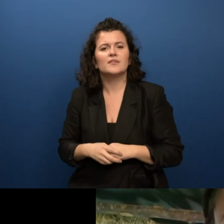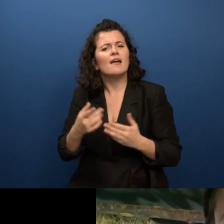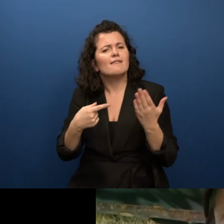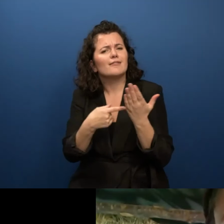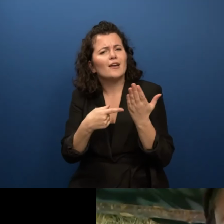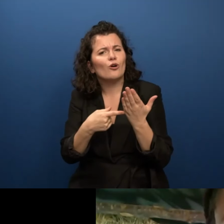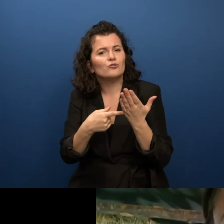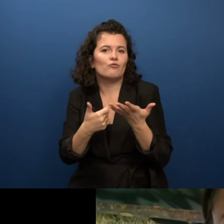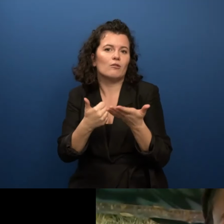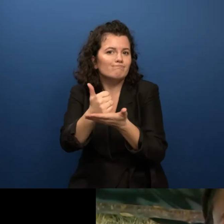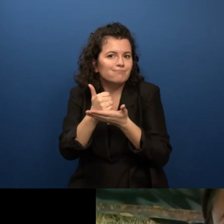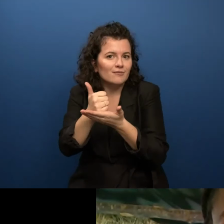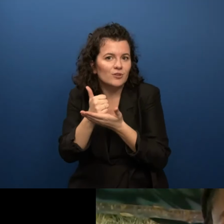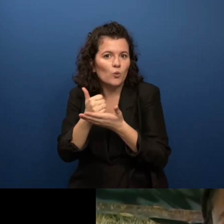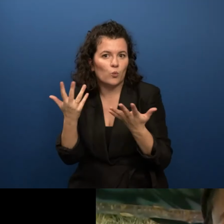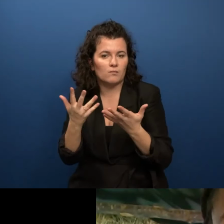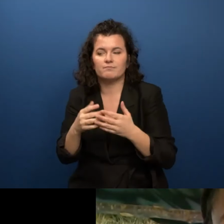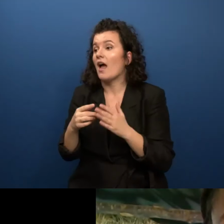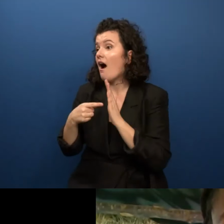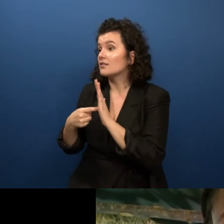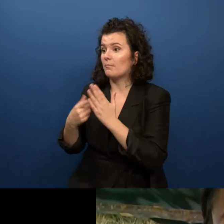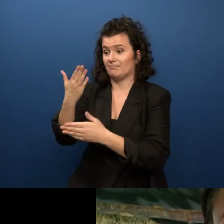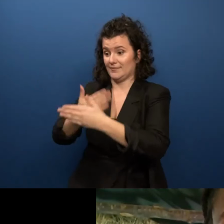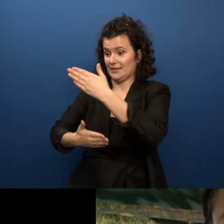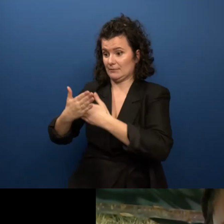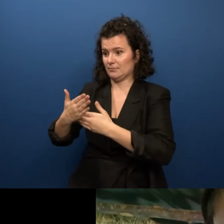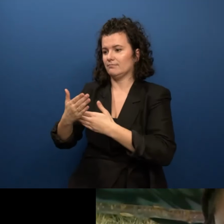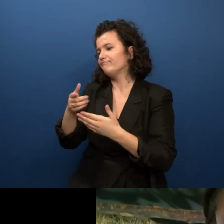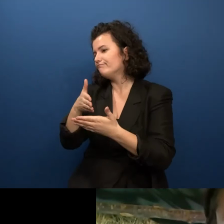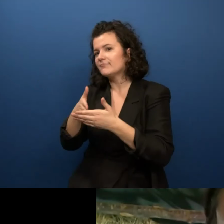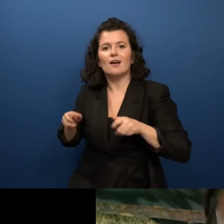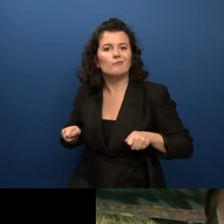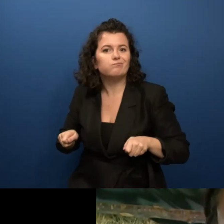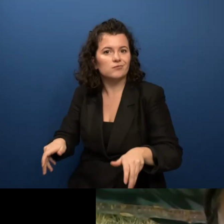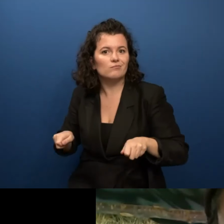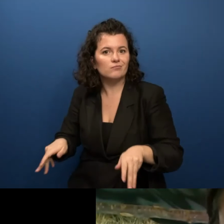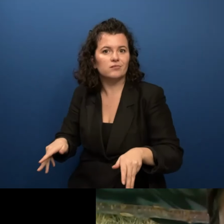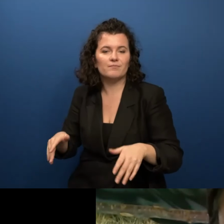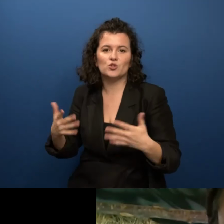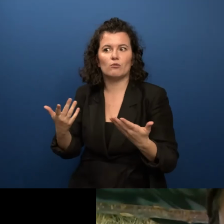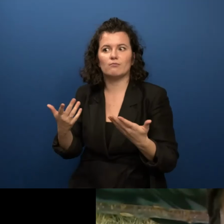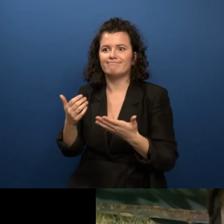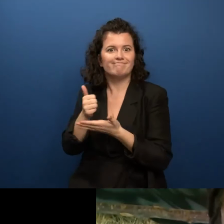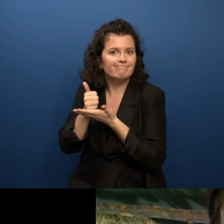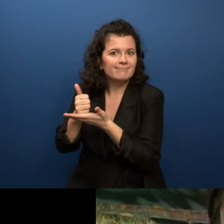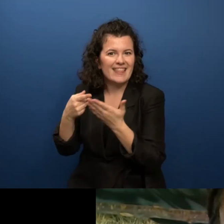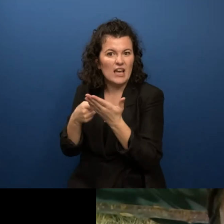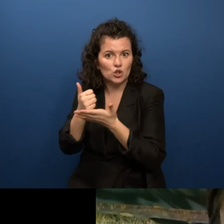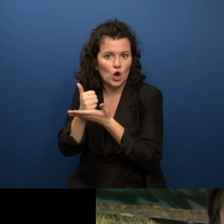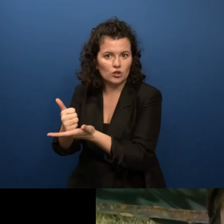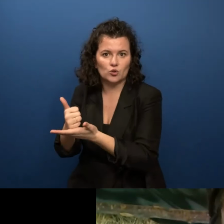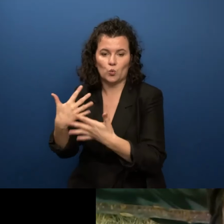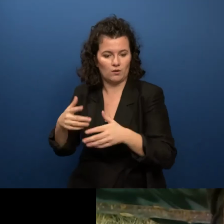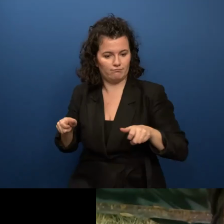technology assists people with disability to move around. This is like a mobility tool to them. It is one of the